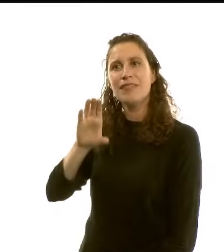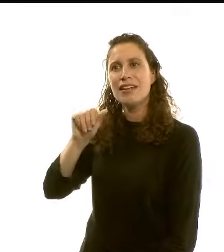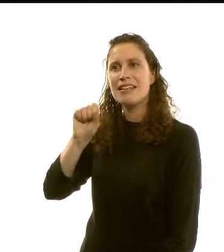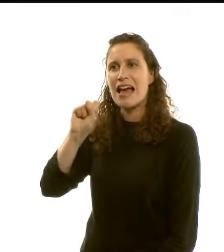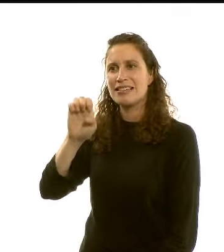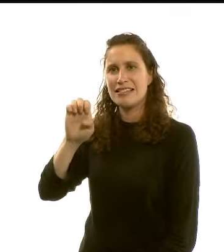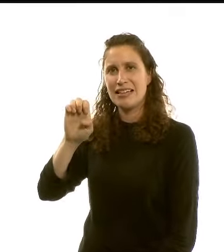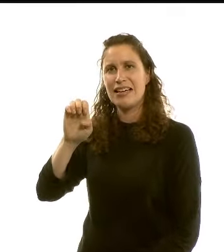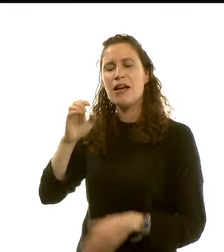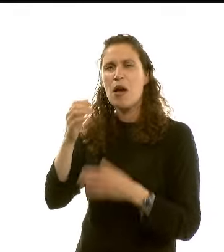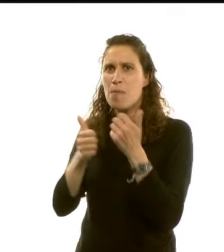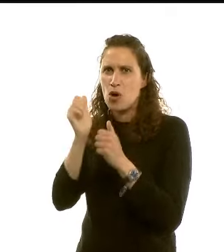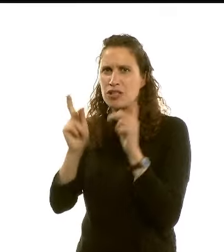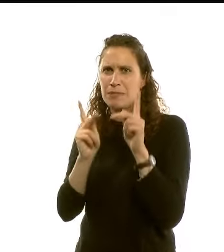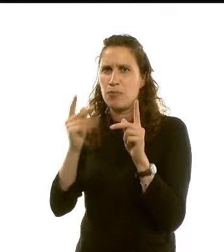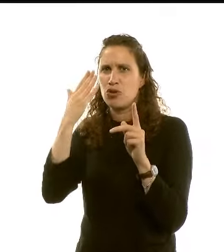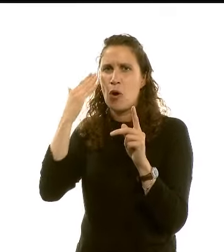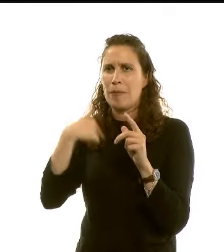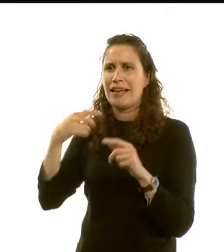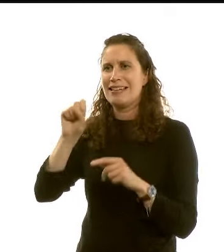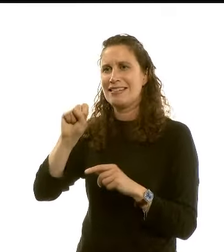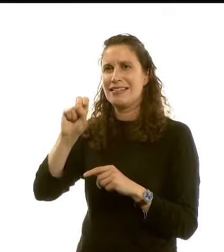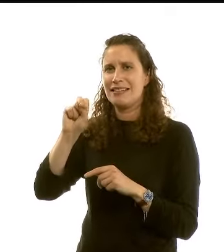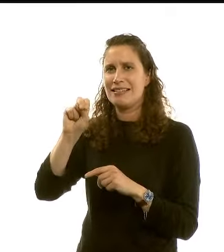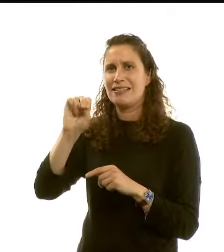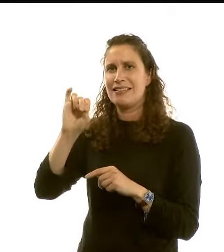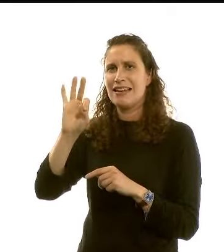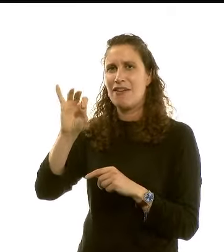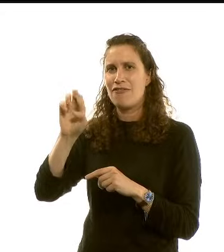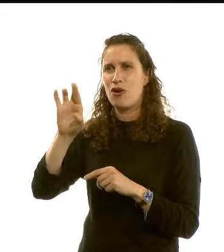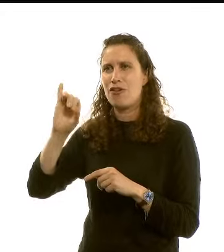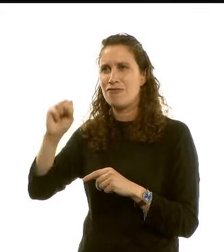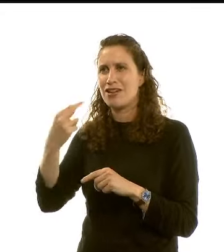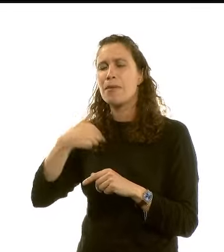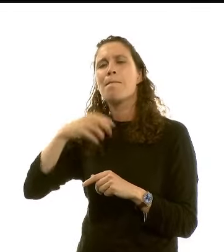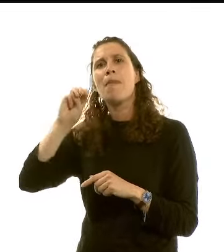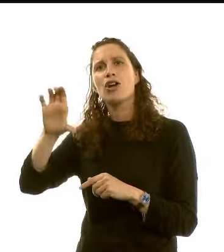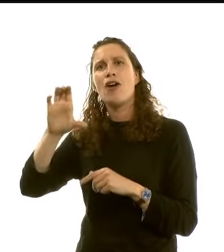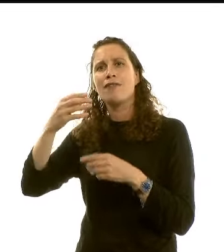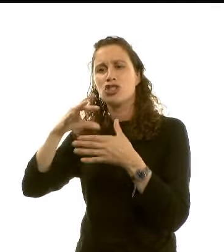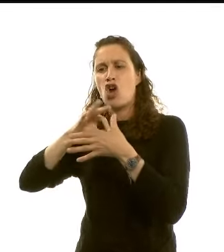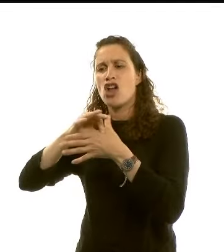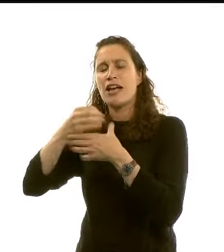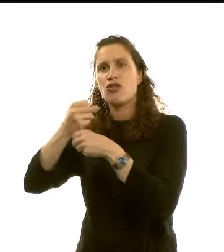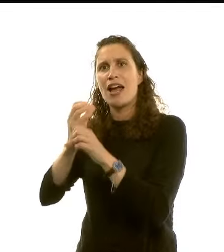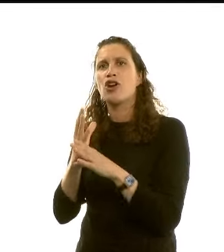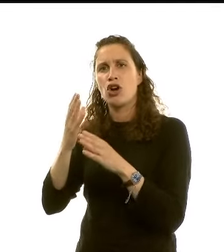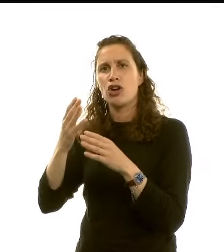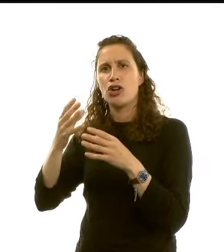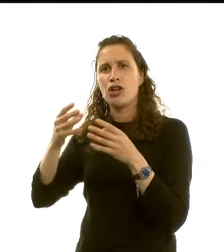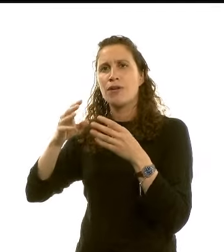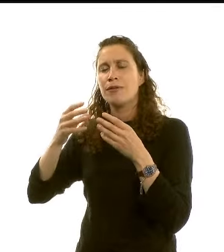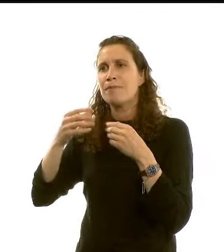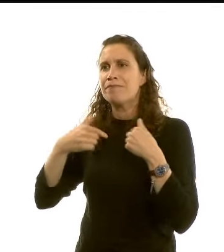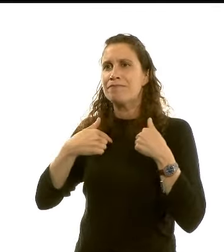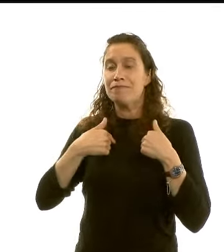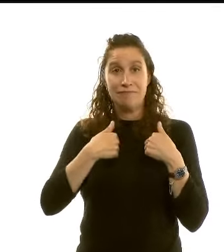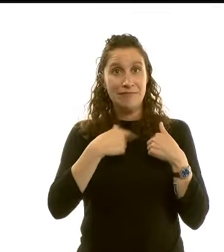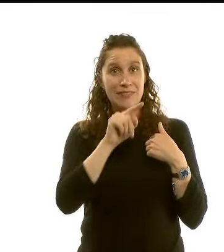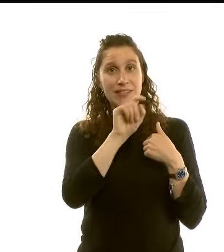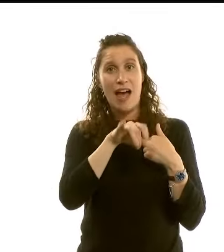on the internet know me as Snifferish, and I'm a Minecraft content creator, streamer, and builder. Hey, what's up everybody? My name is Tyler, and ever